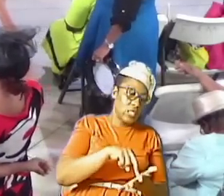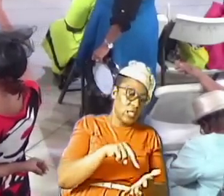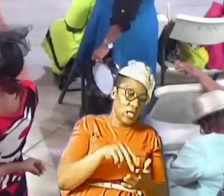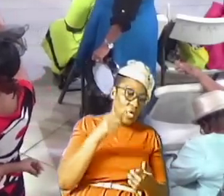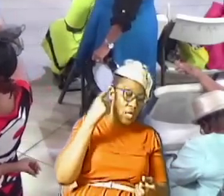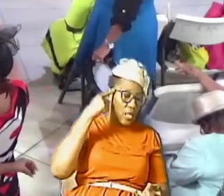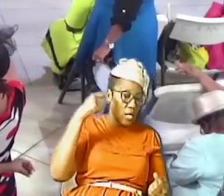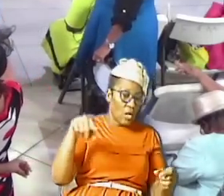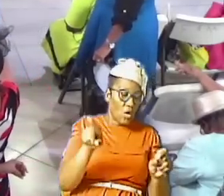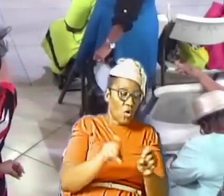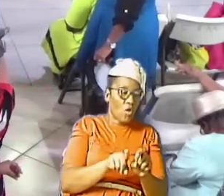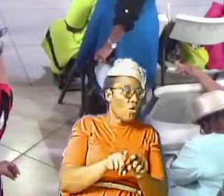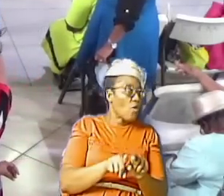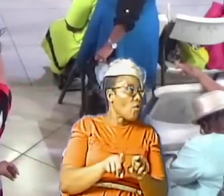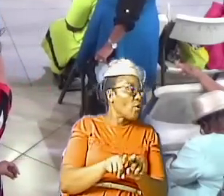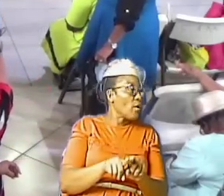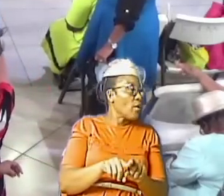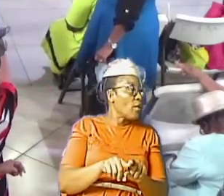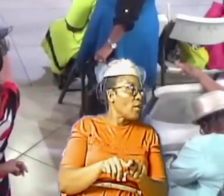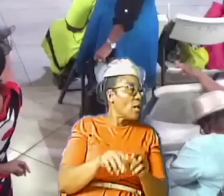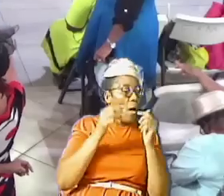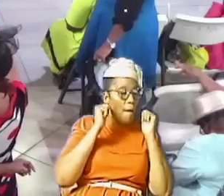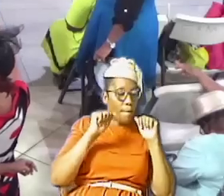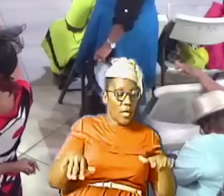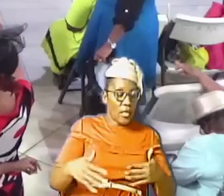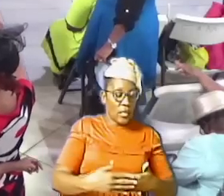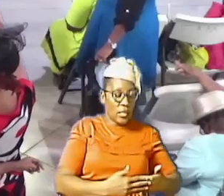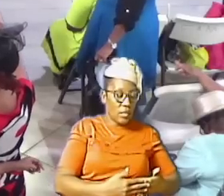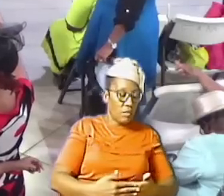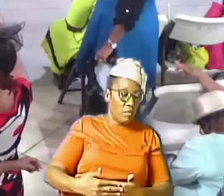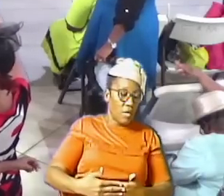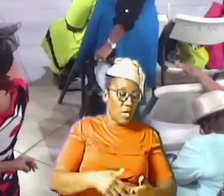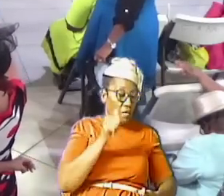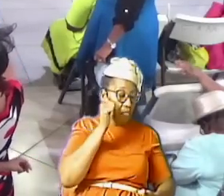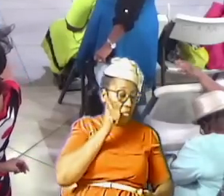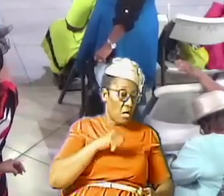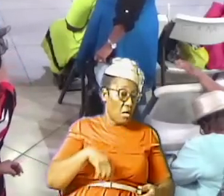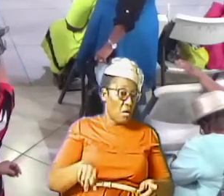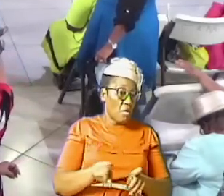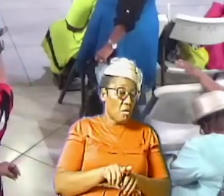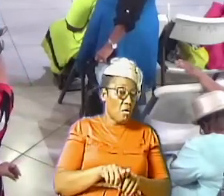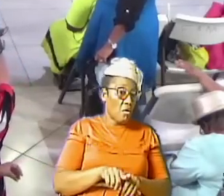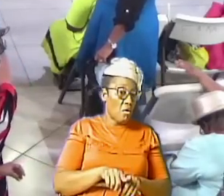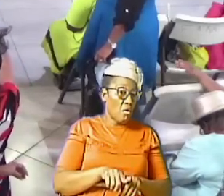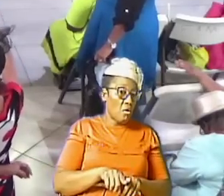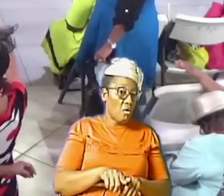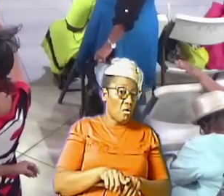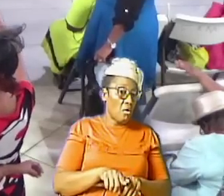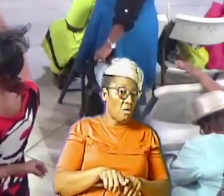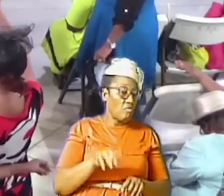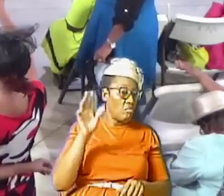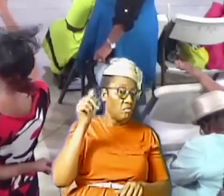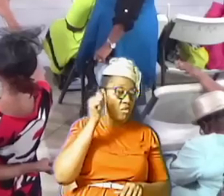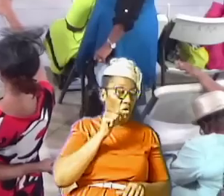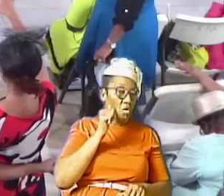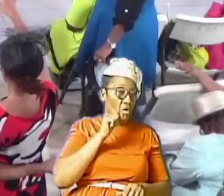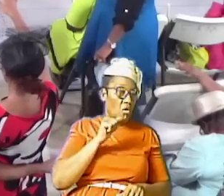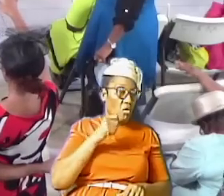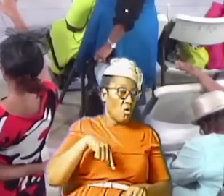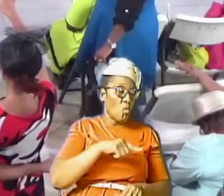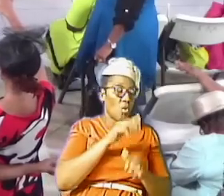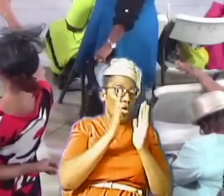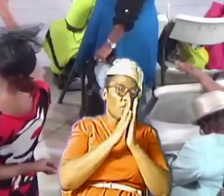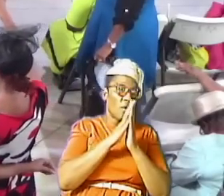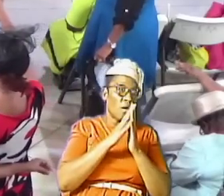agreement in dedicating Shania Amira Dickinson unto you, we pray in the mighty name of